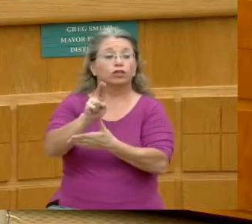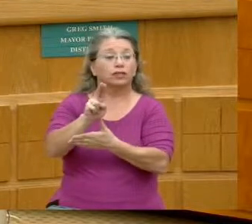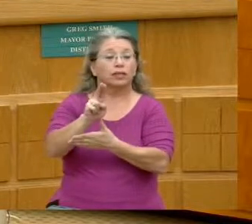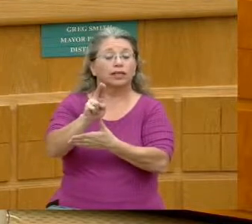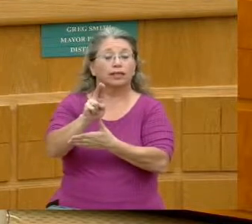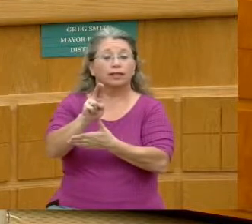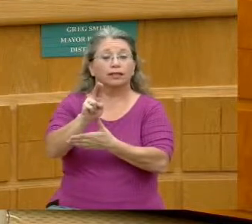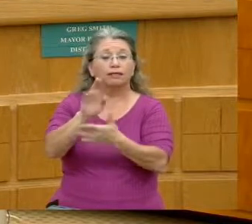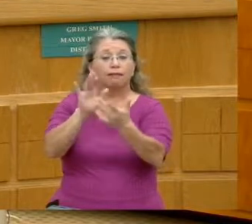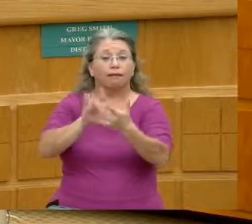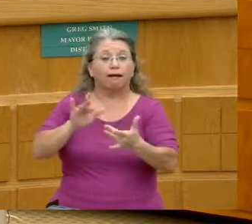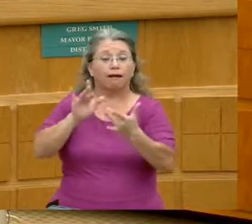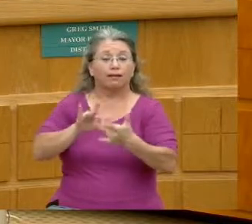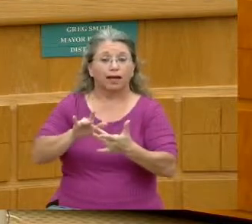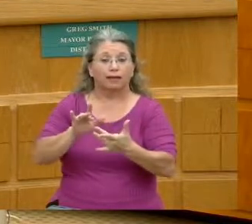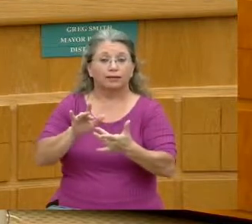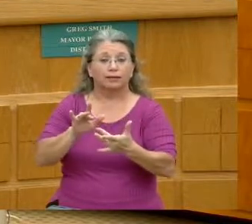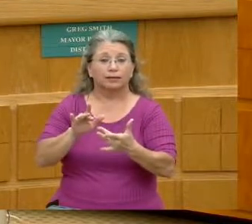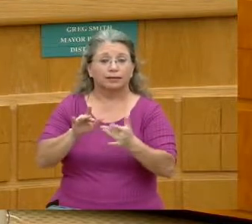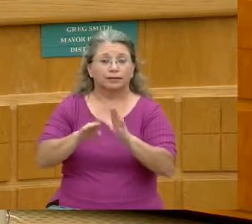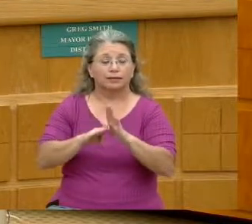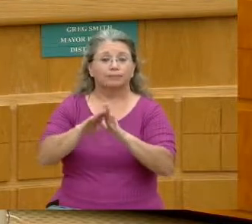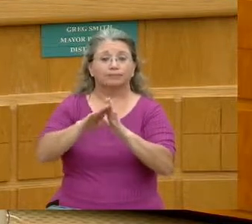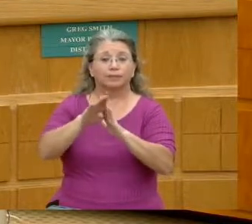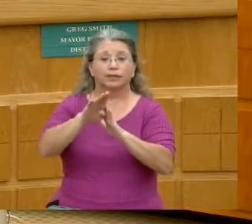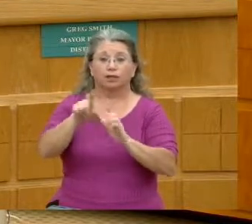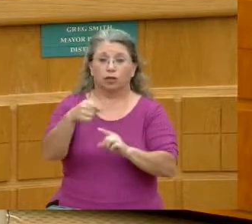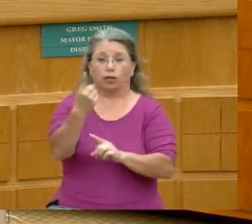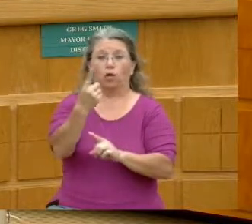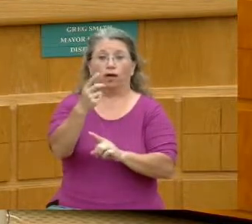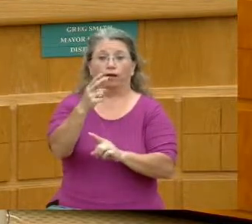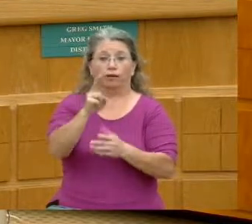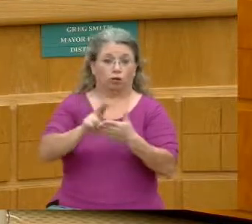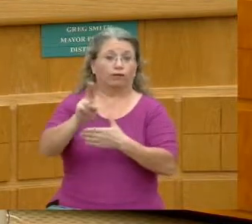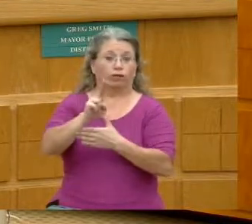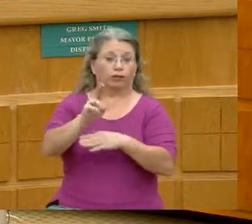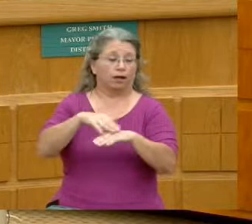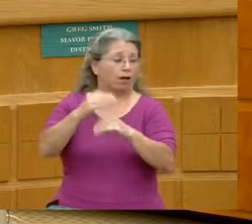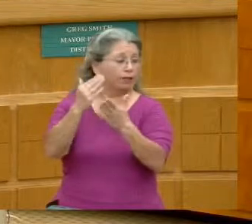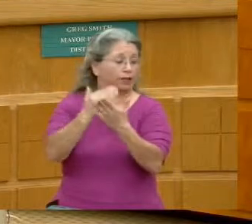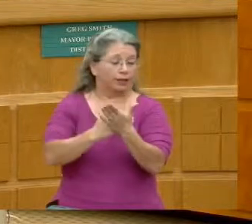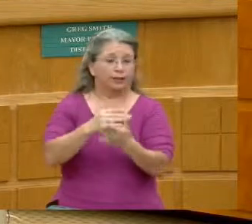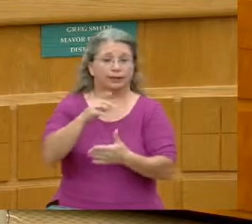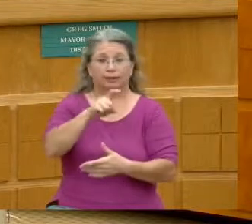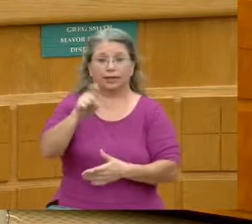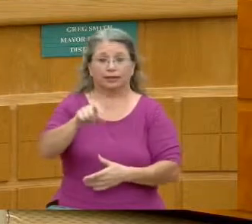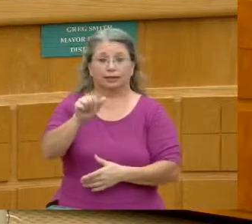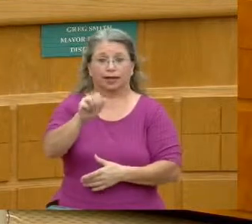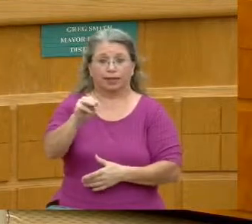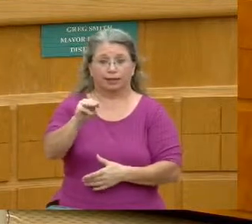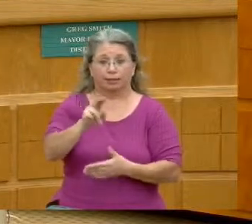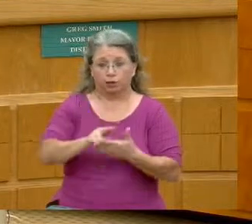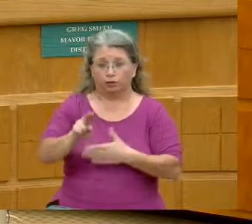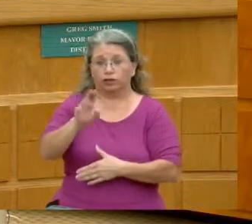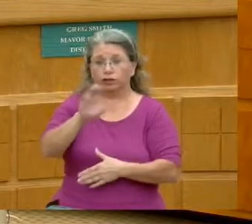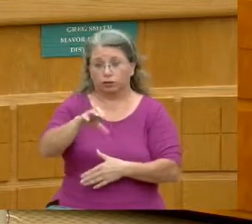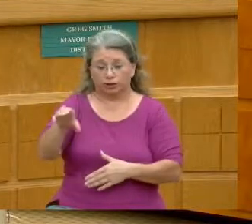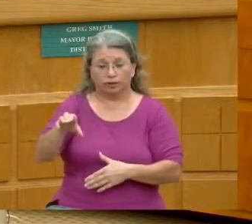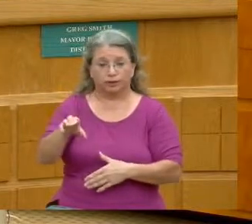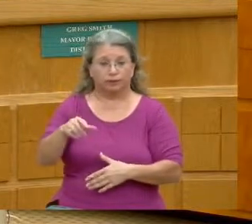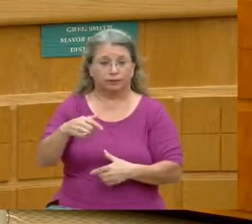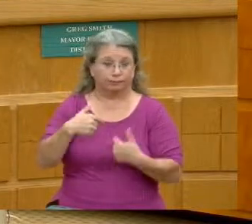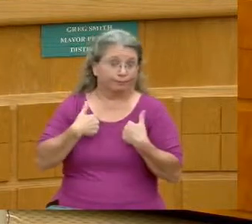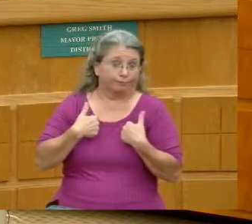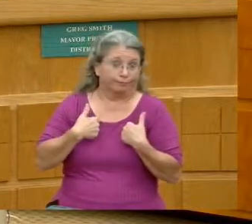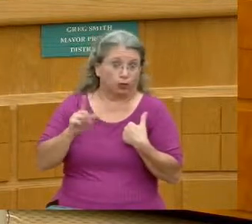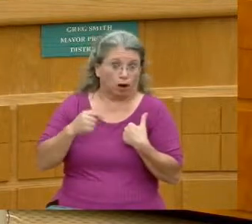And there's only one university that's on this list, as far as I know. It's Texas A&M University Corpus Christi, where I myself